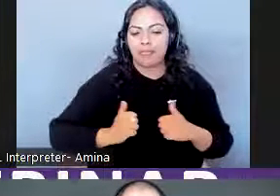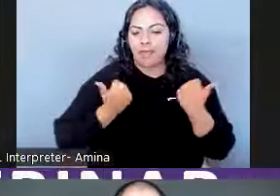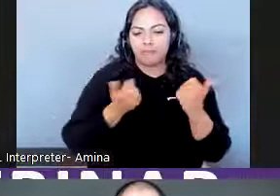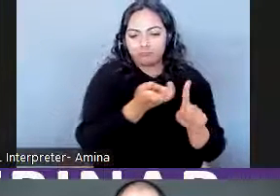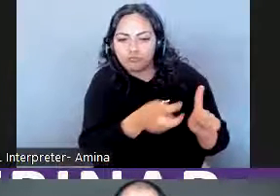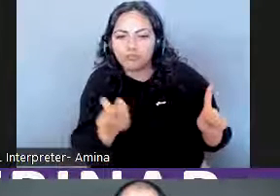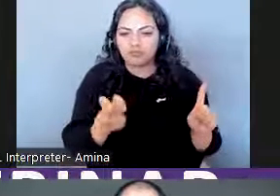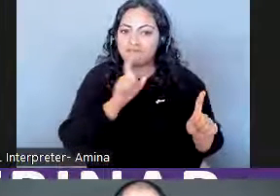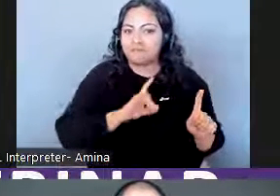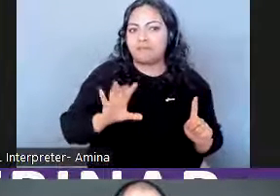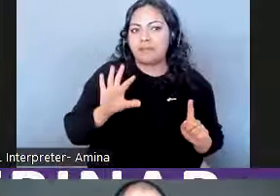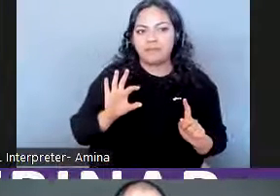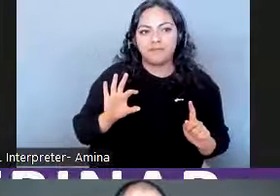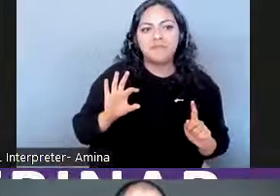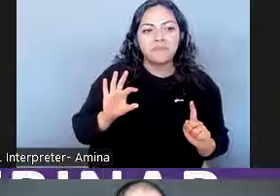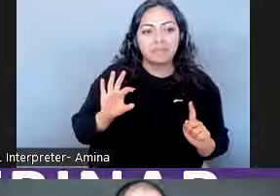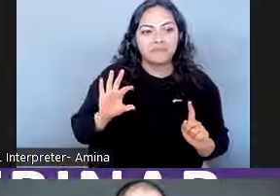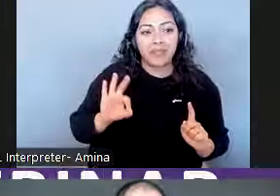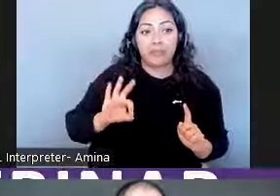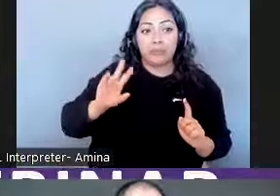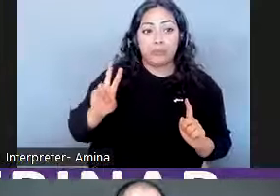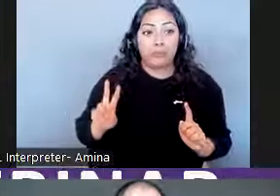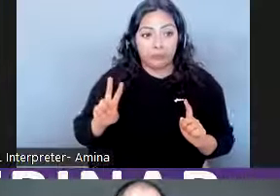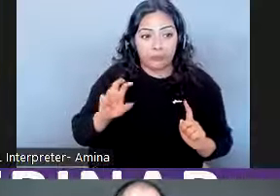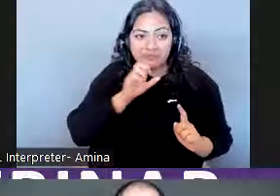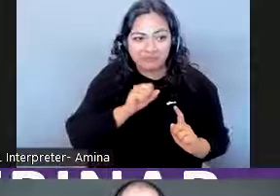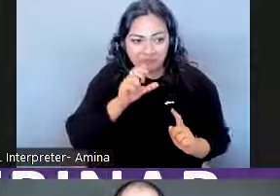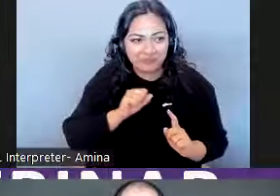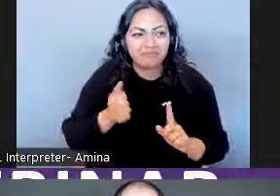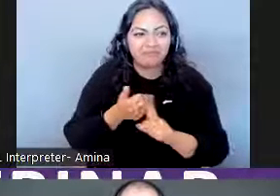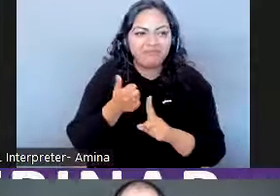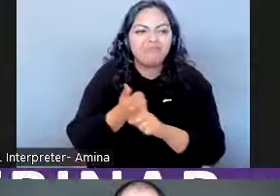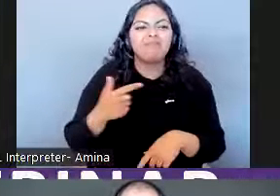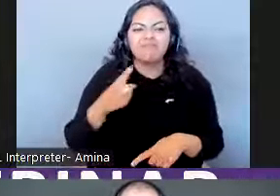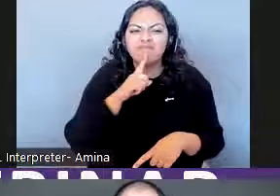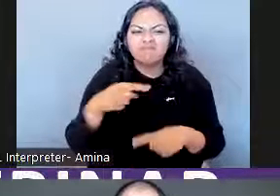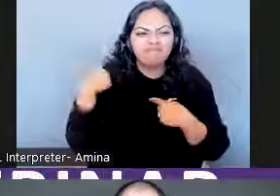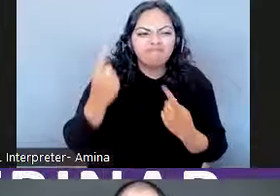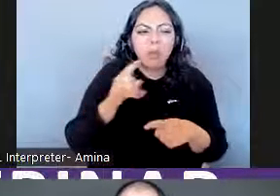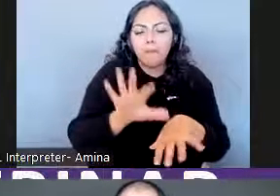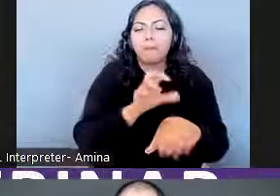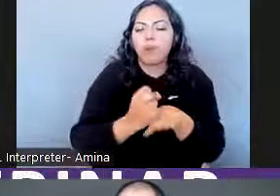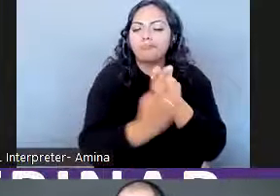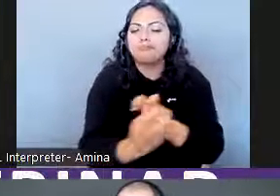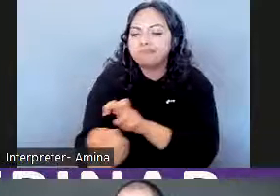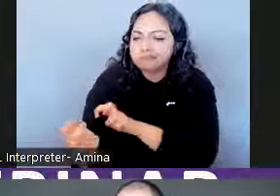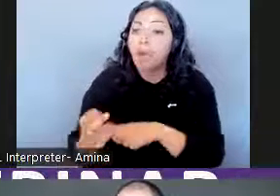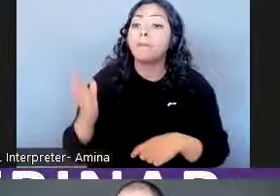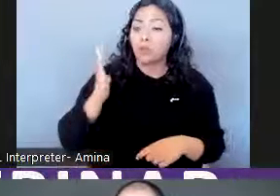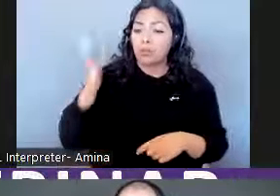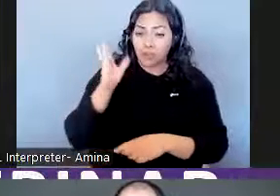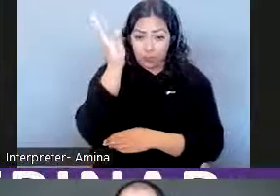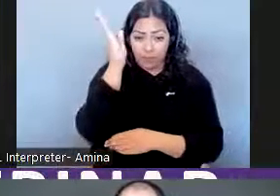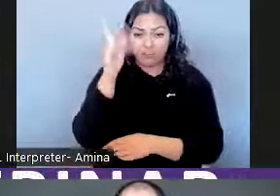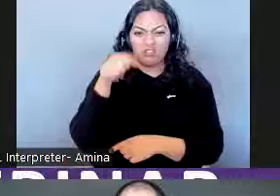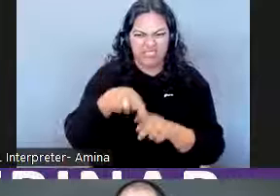few lifestyle planning presentations and appointments. So I know that she's done previous webinars on this issue, so we're so